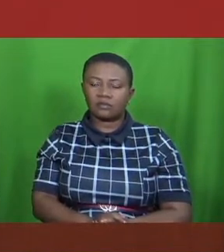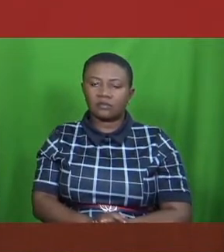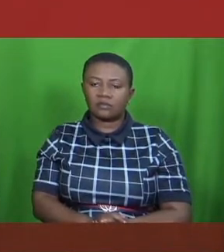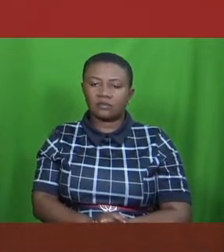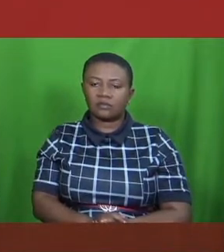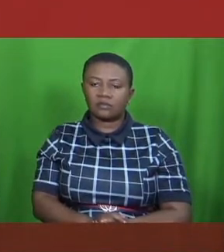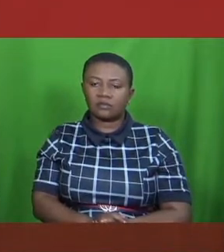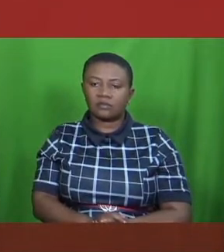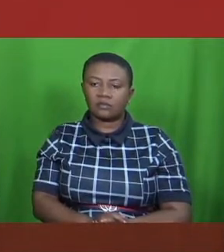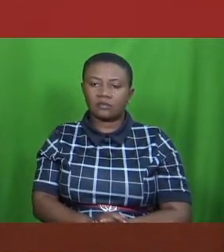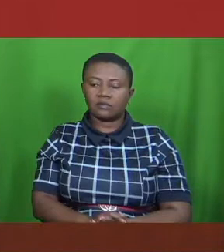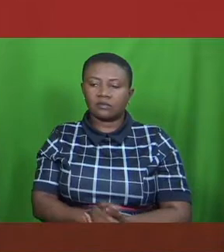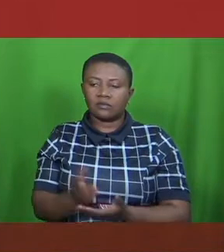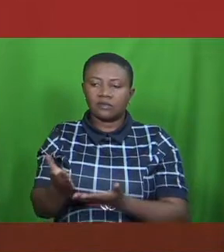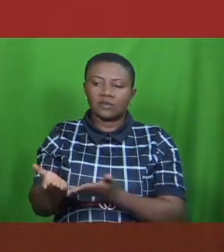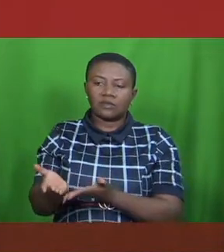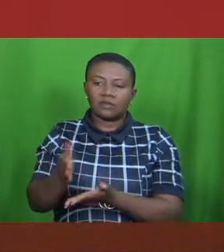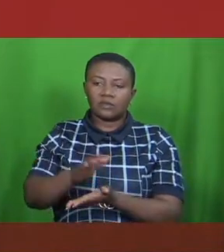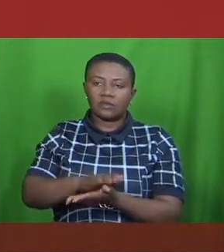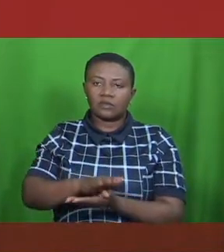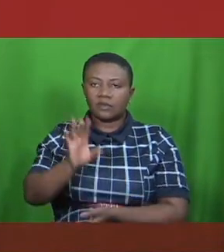Page 18.